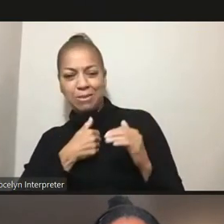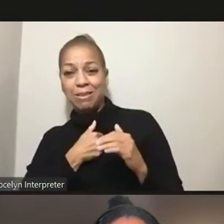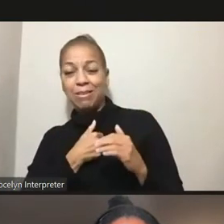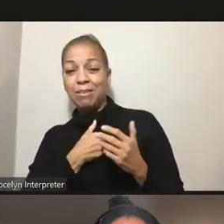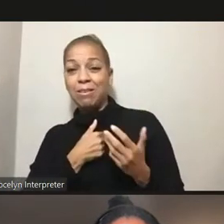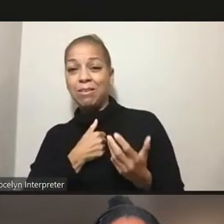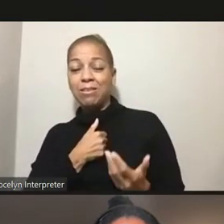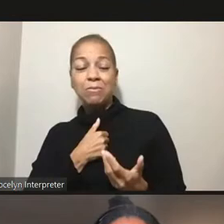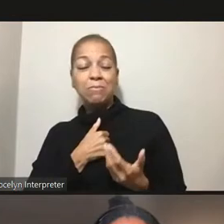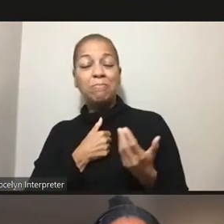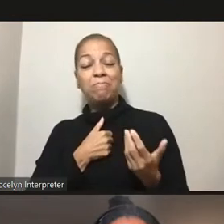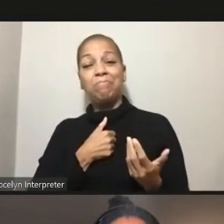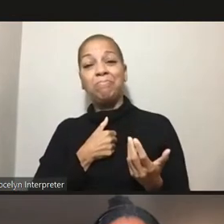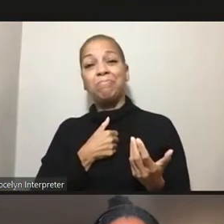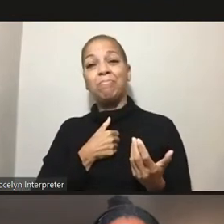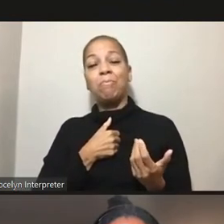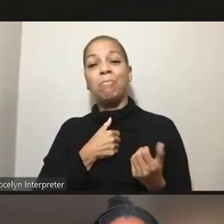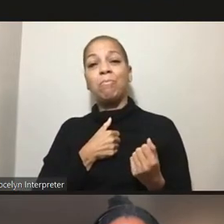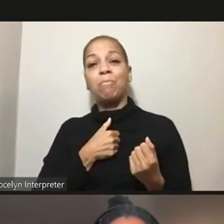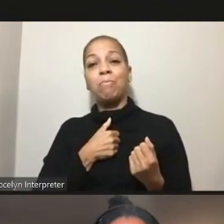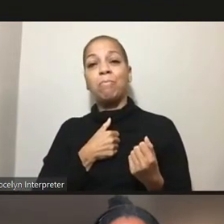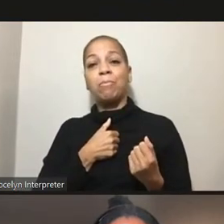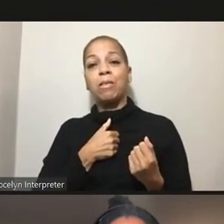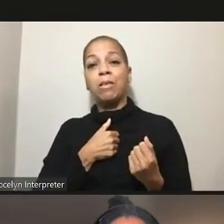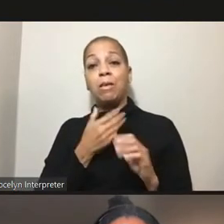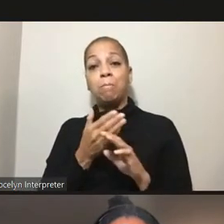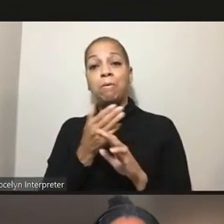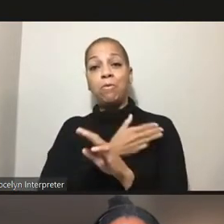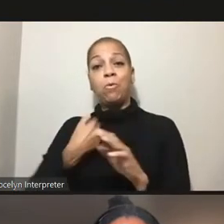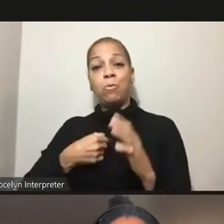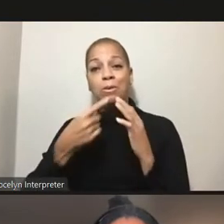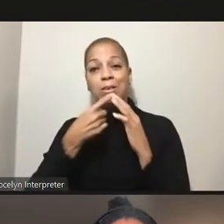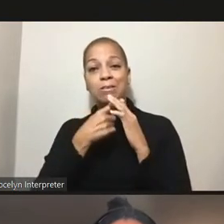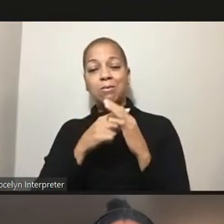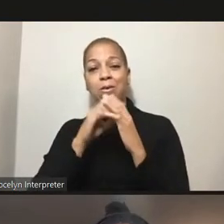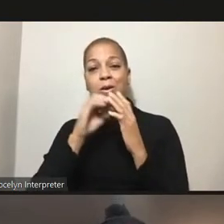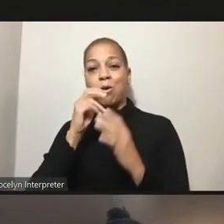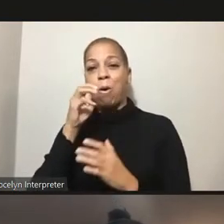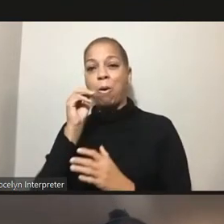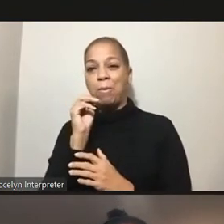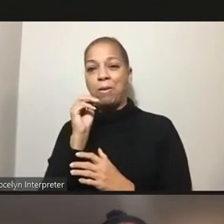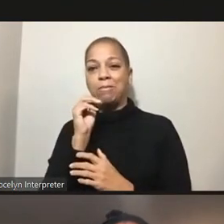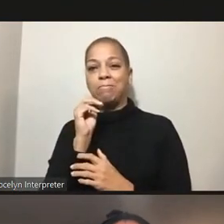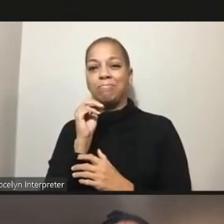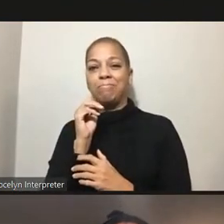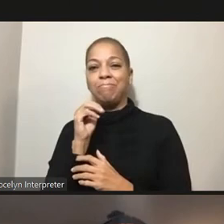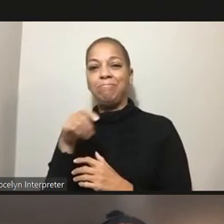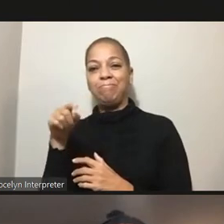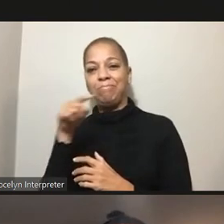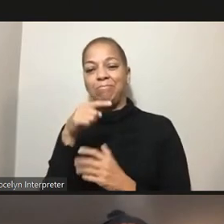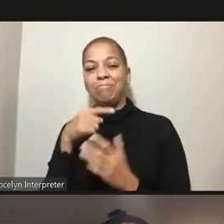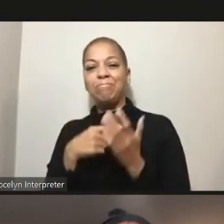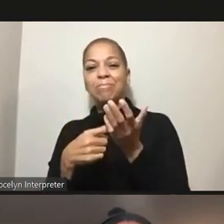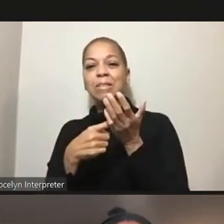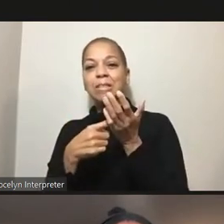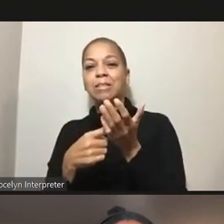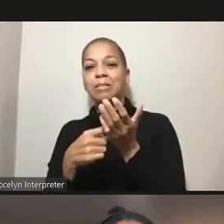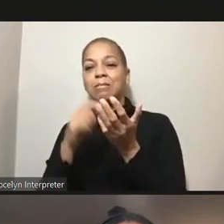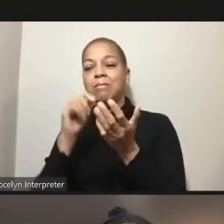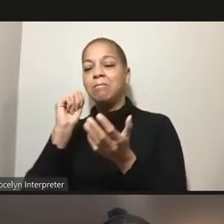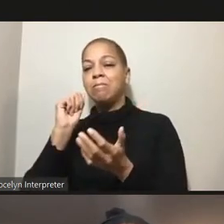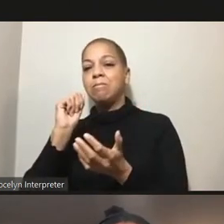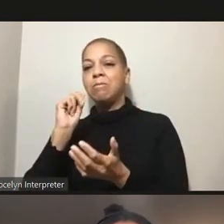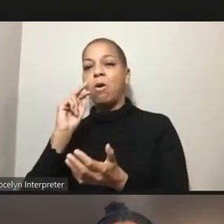so it's like before we started, Carmen, they talked about Audre Lorde and like